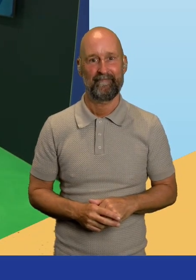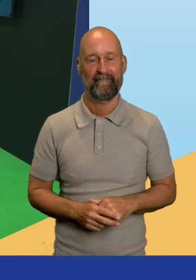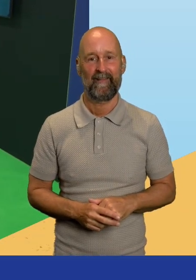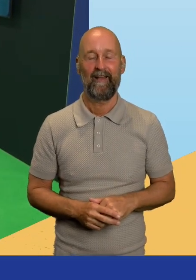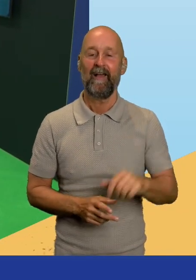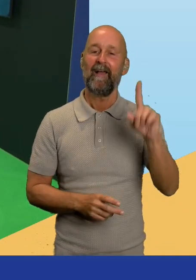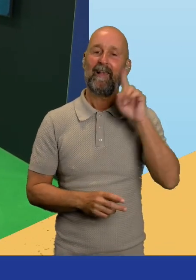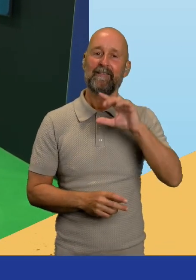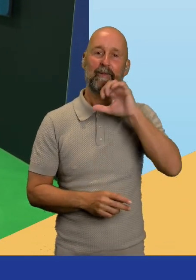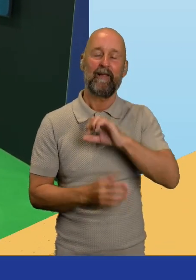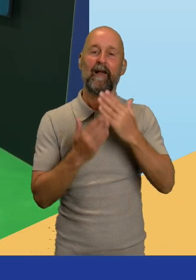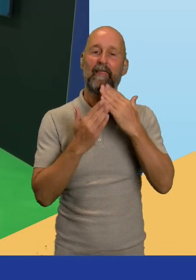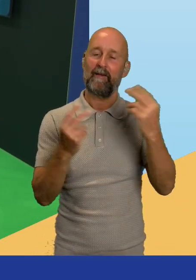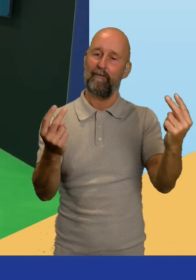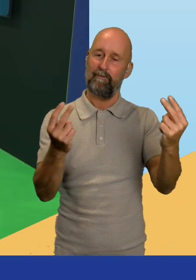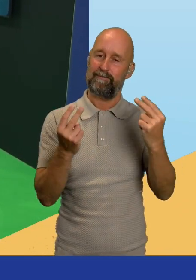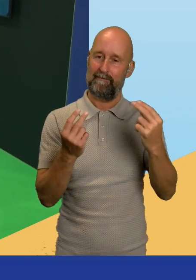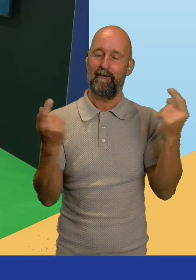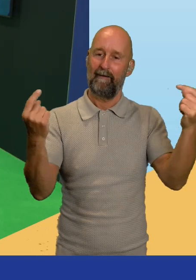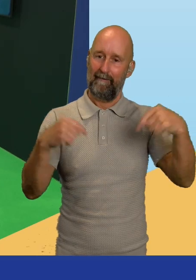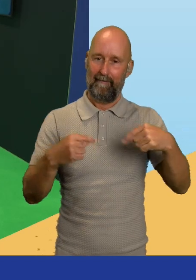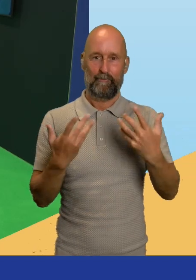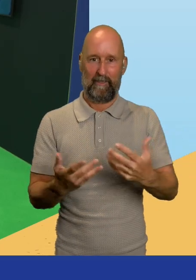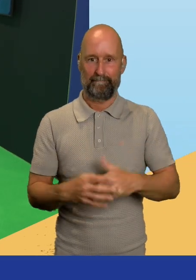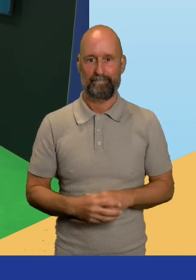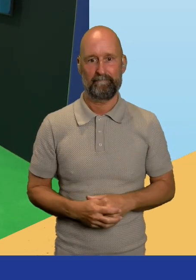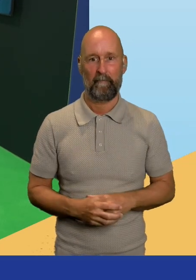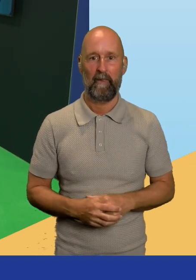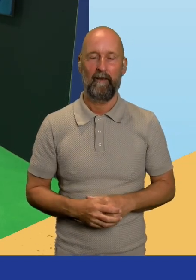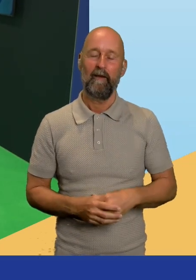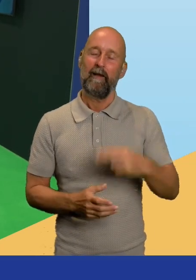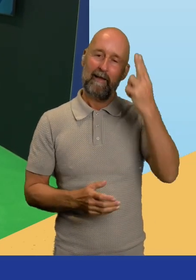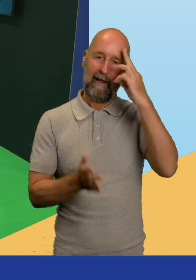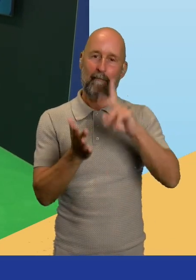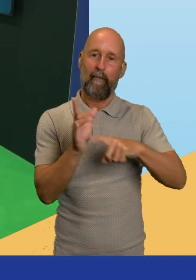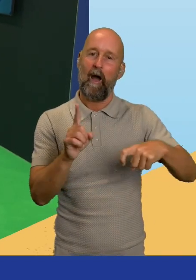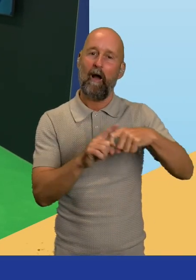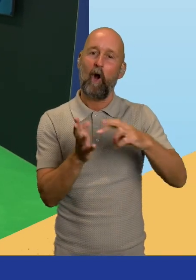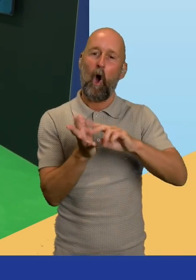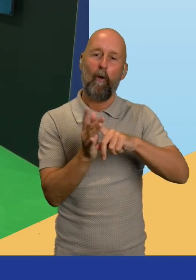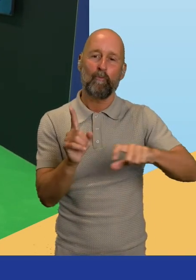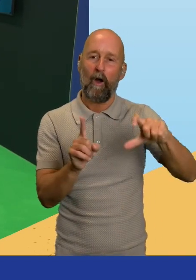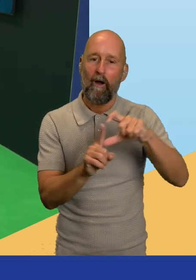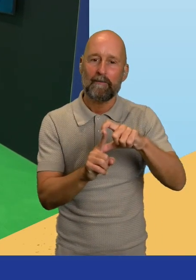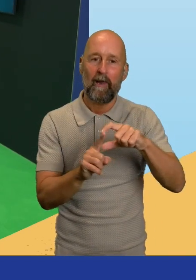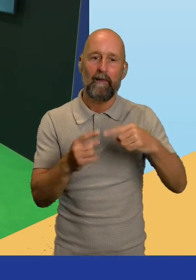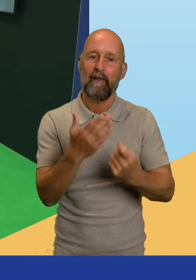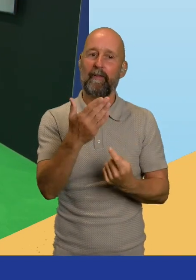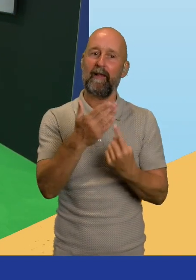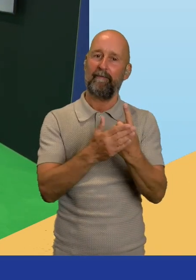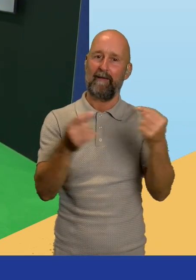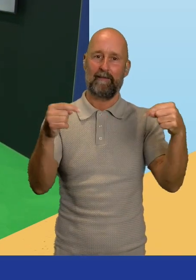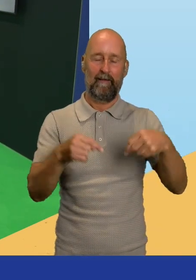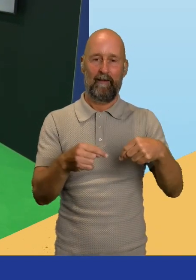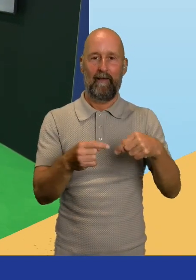Ladies and gentlemen, thank you for tuning in and joining us here today. My name is Mark Ormrod and I'm here at the big event in Birmingham's